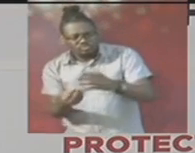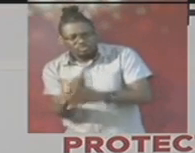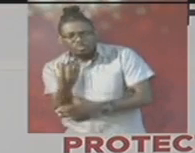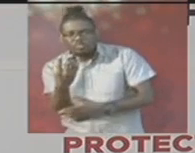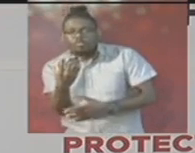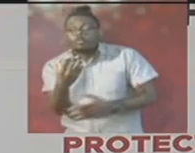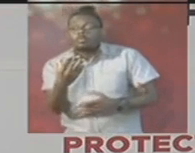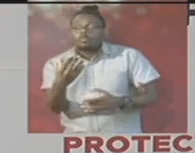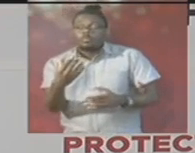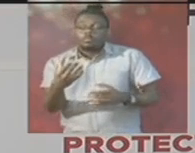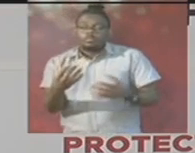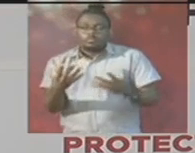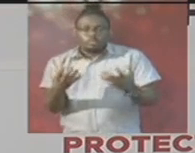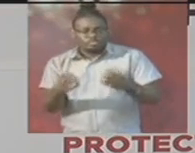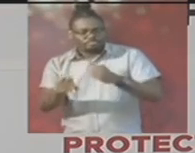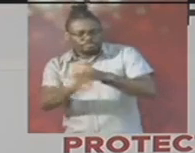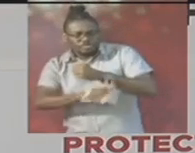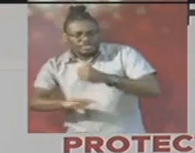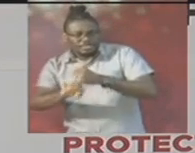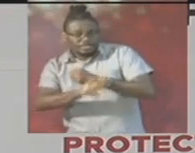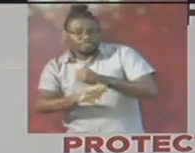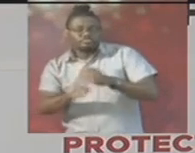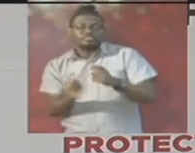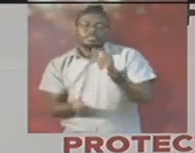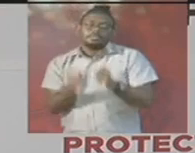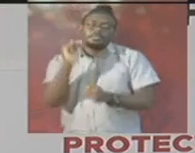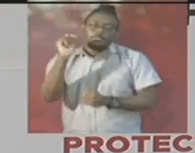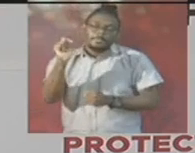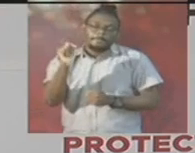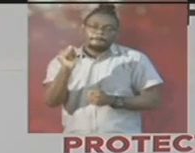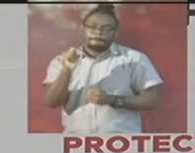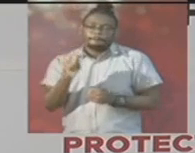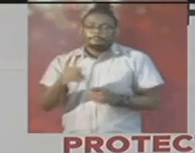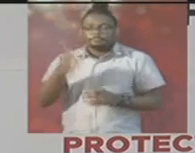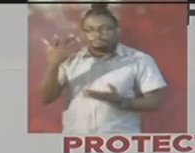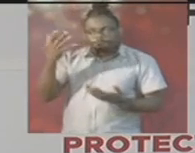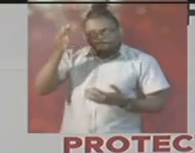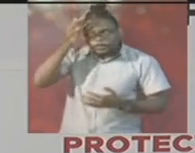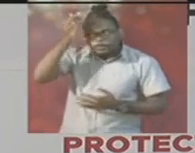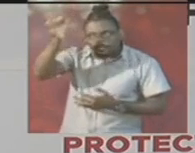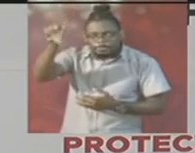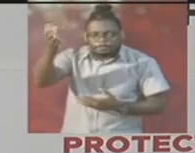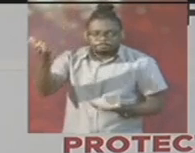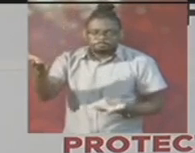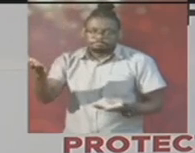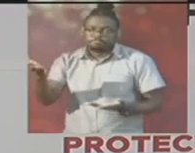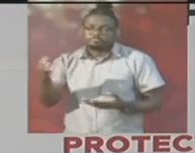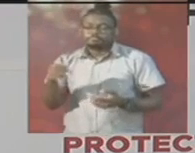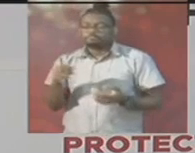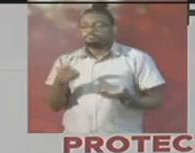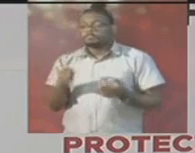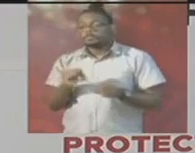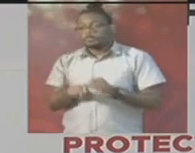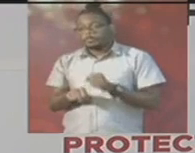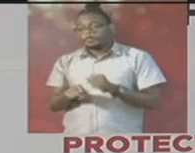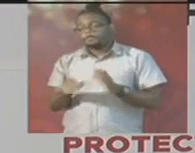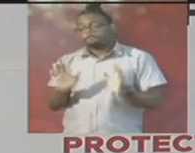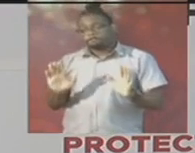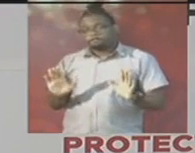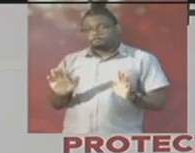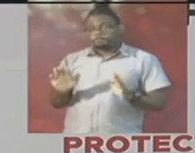economic strength of Trinidad and Tobago. To that extent, led by the Honorable Prime